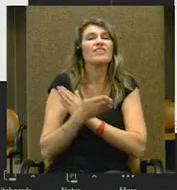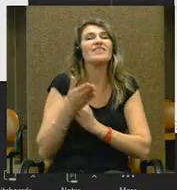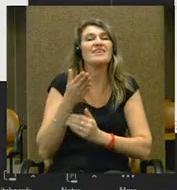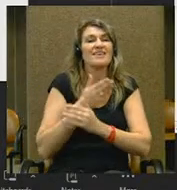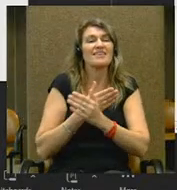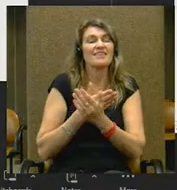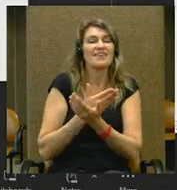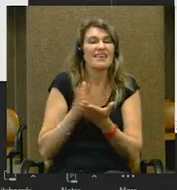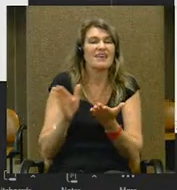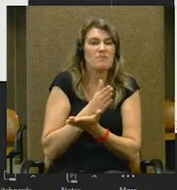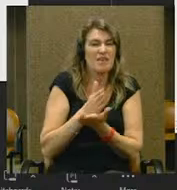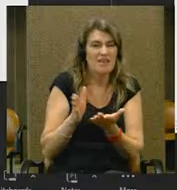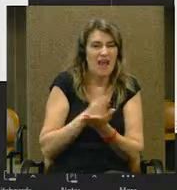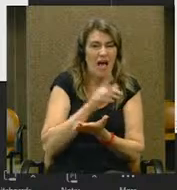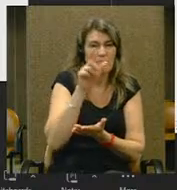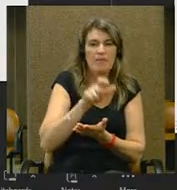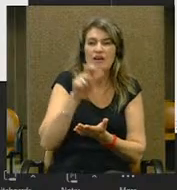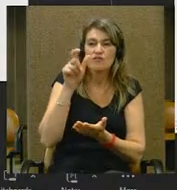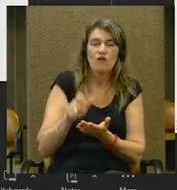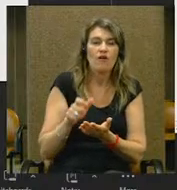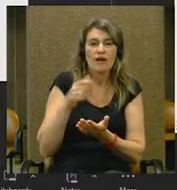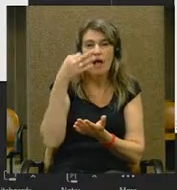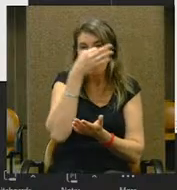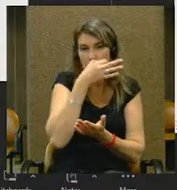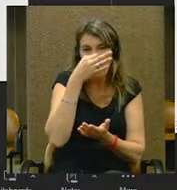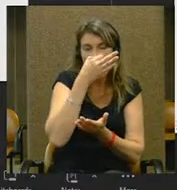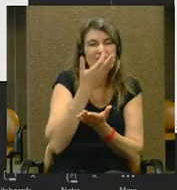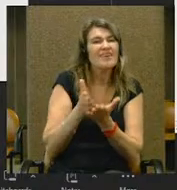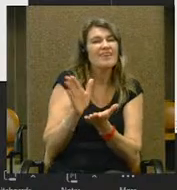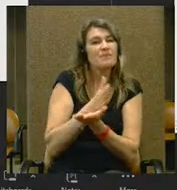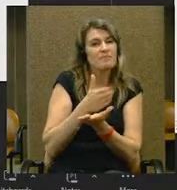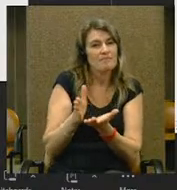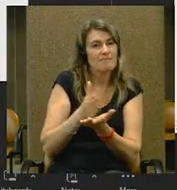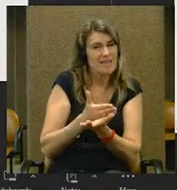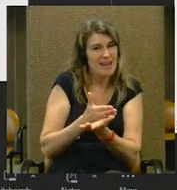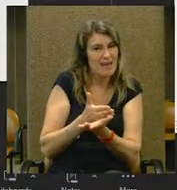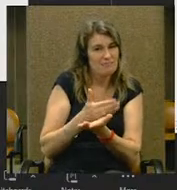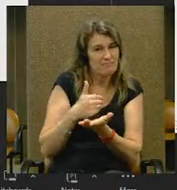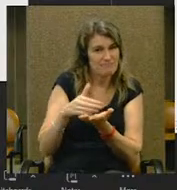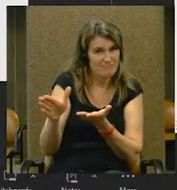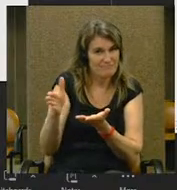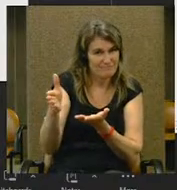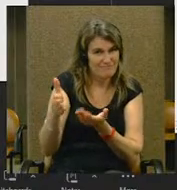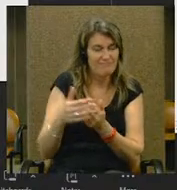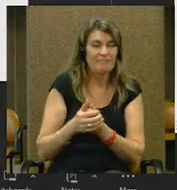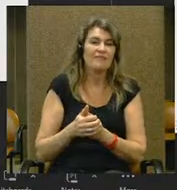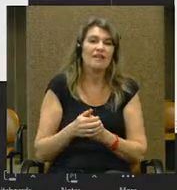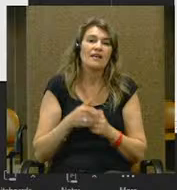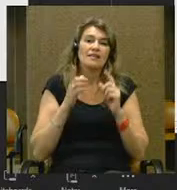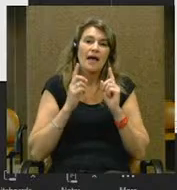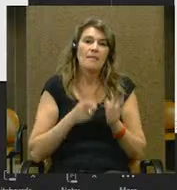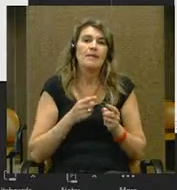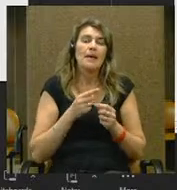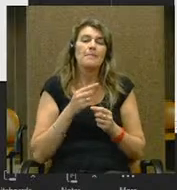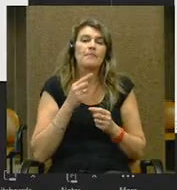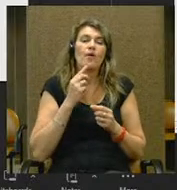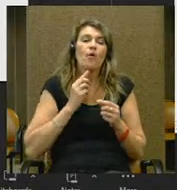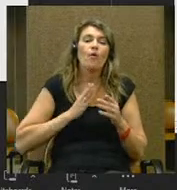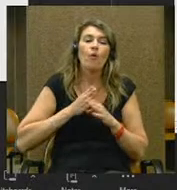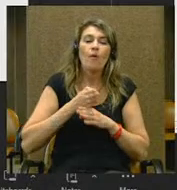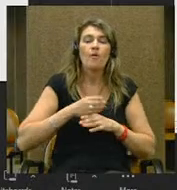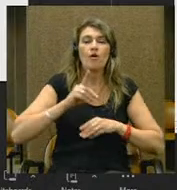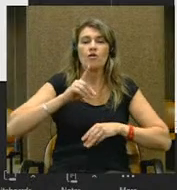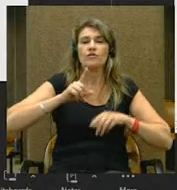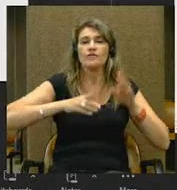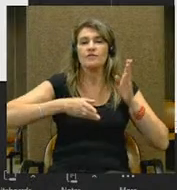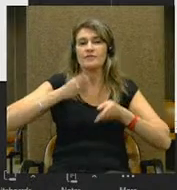drug treatment system has really not nearly as well resourced and funded as has been other